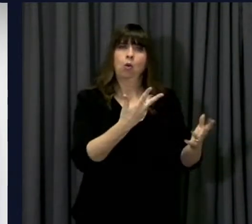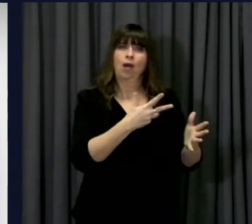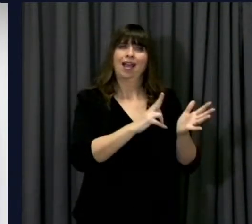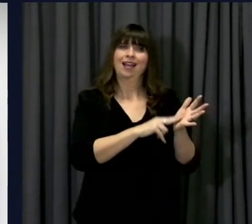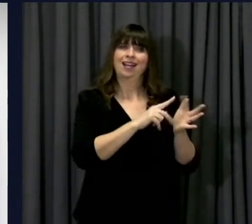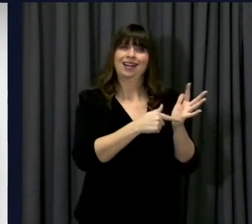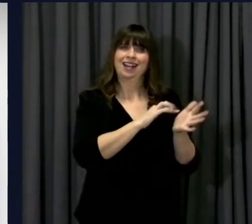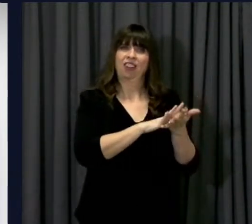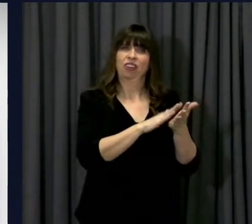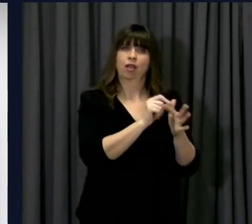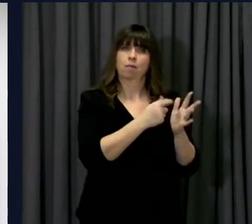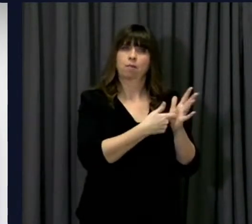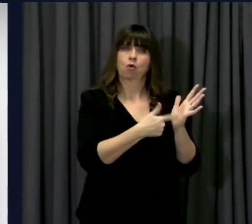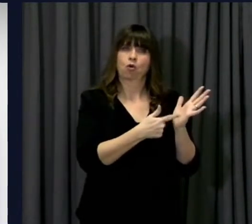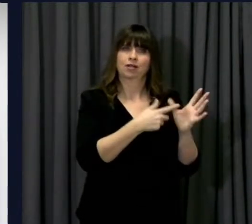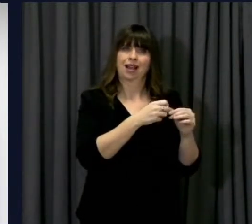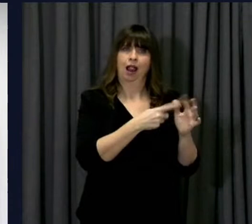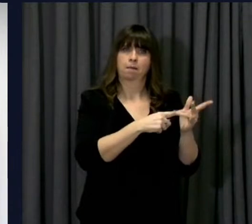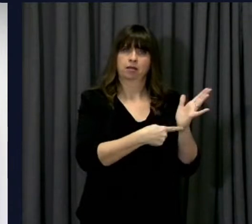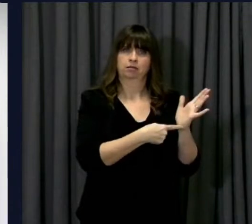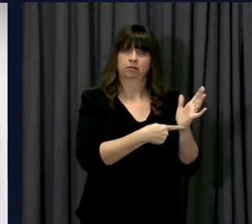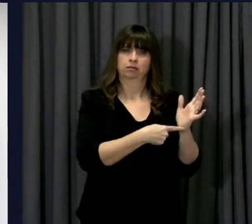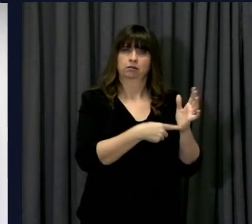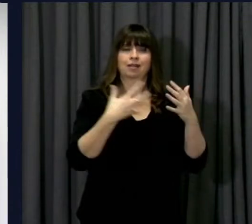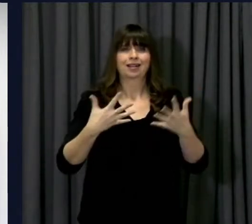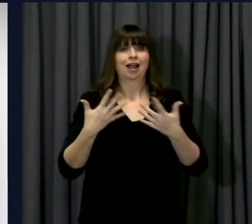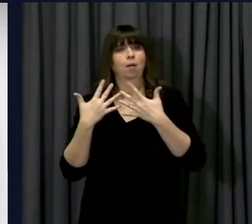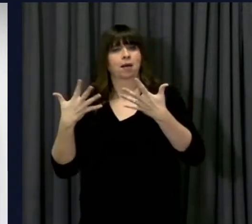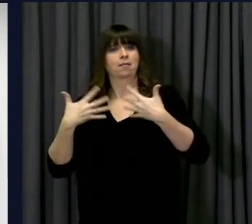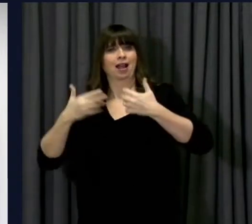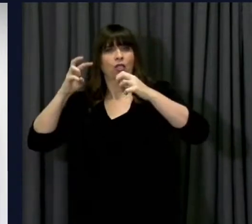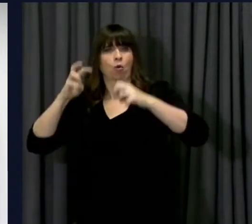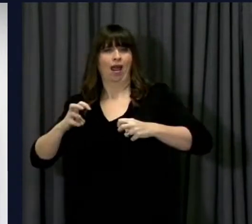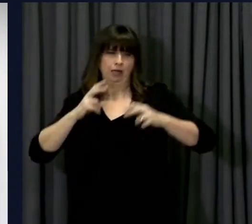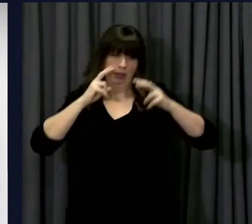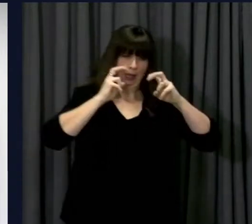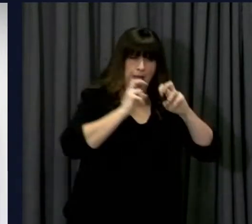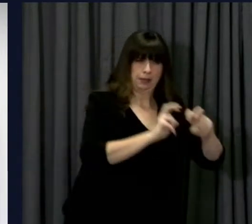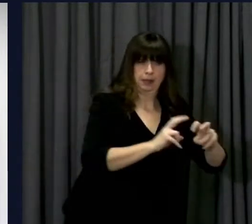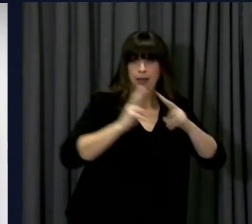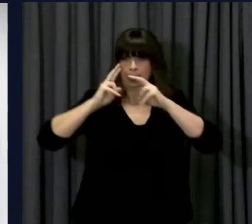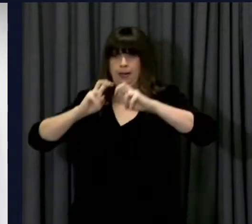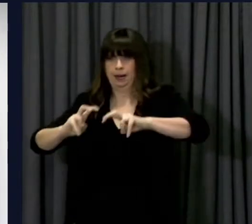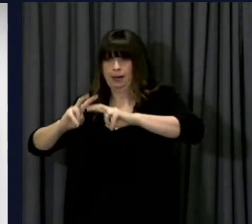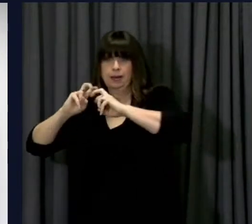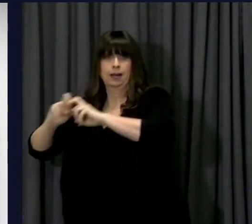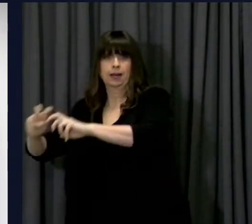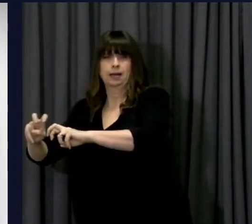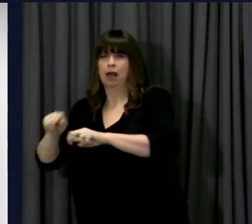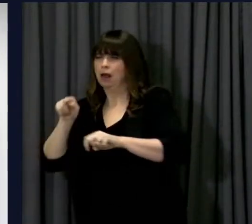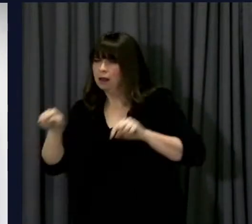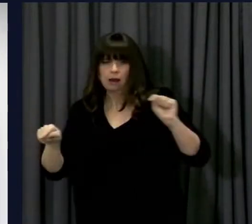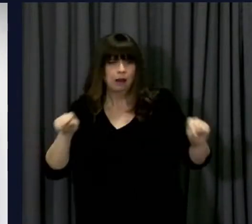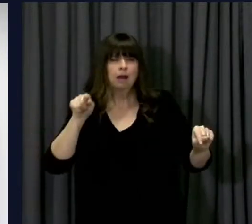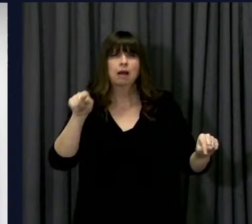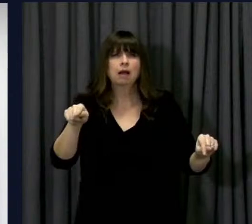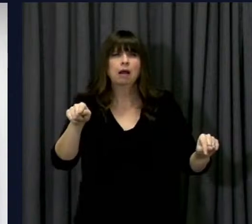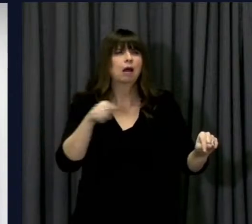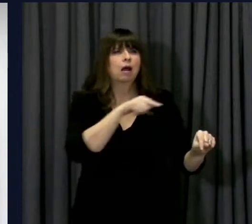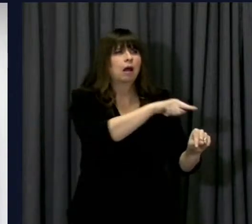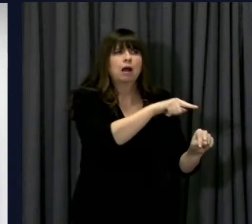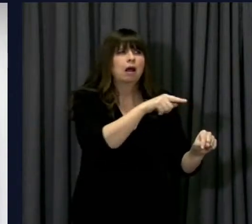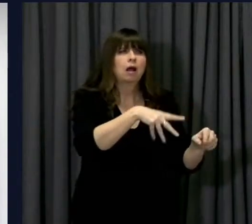carrying out a detailed and forensic investigation into each of these cases to discover when and how each